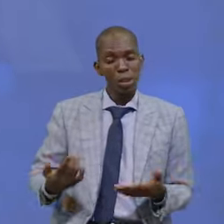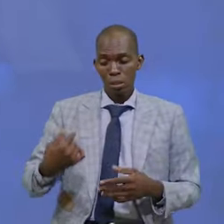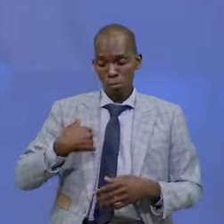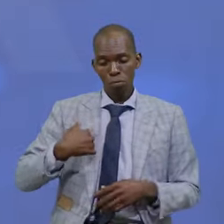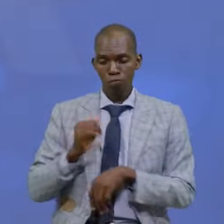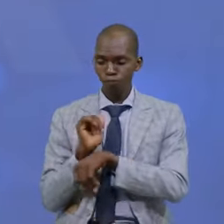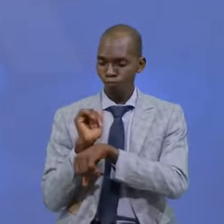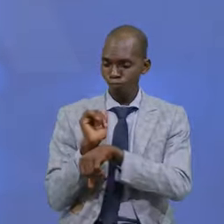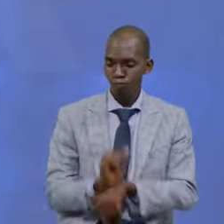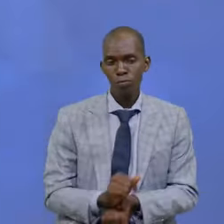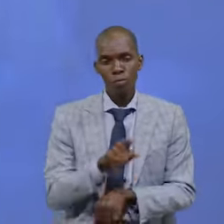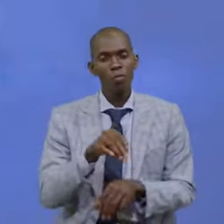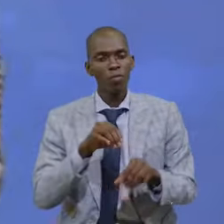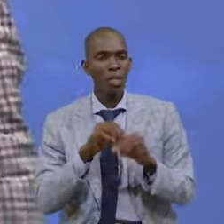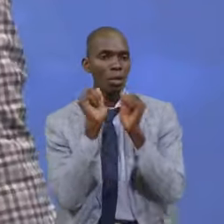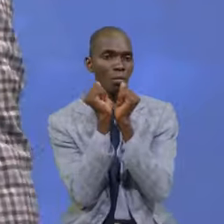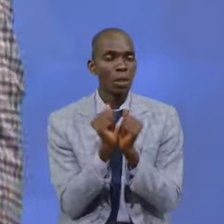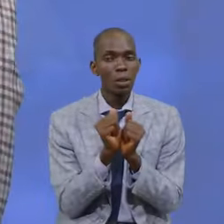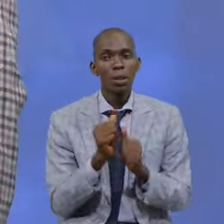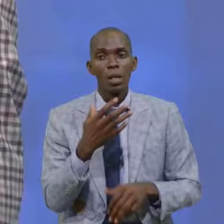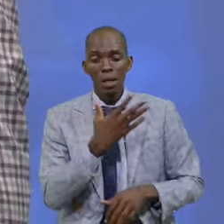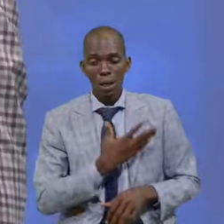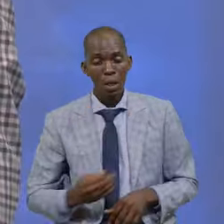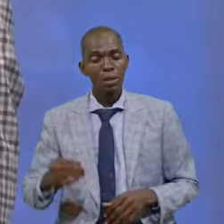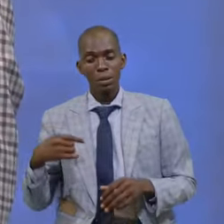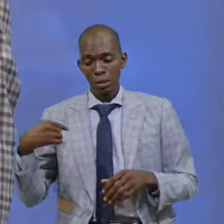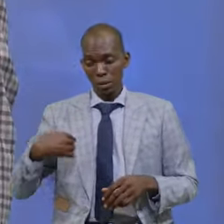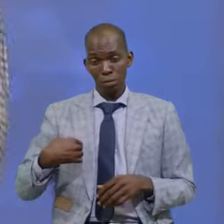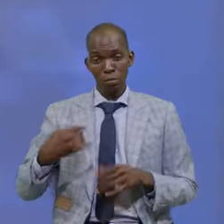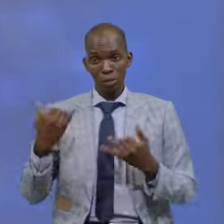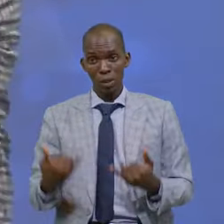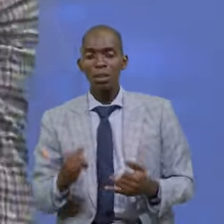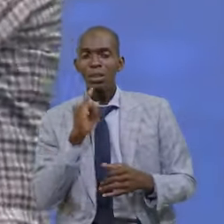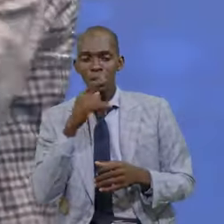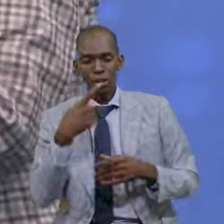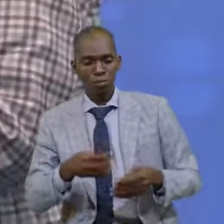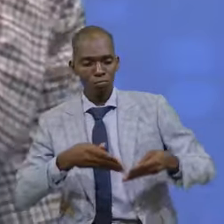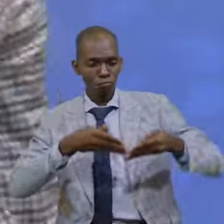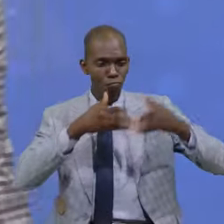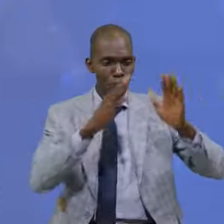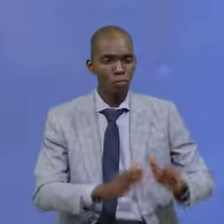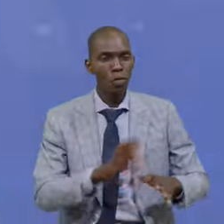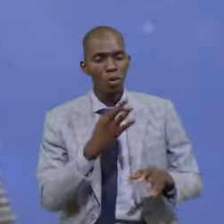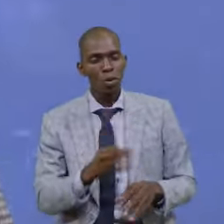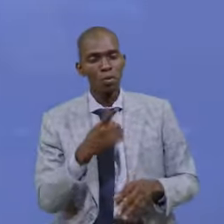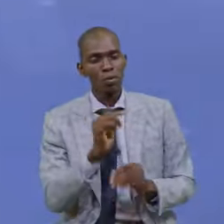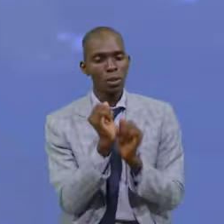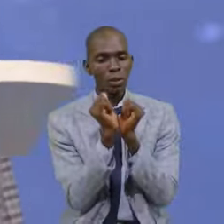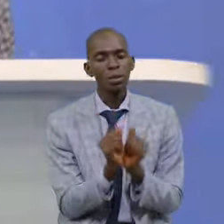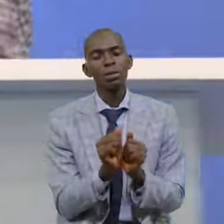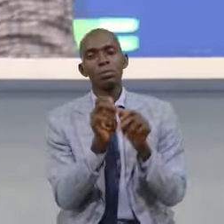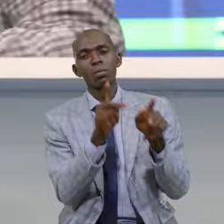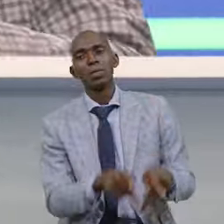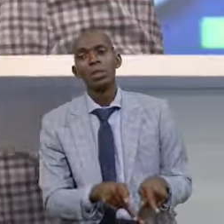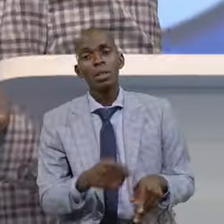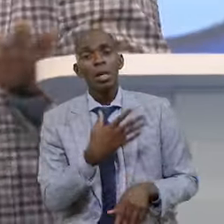in slavery. And he is now the slave driver. He drives you. And whatever